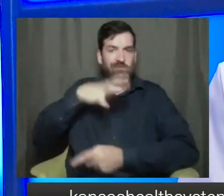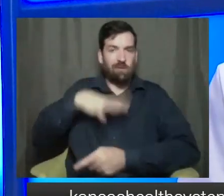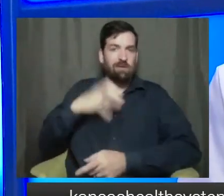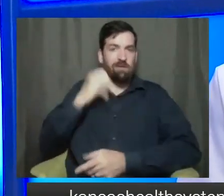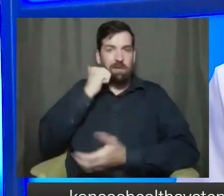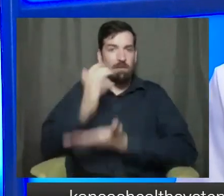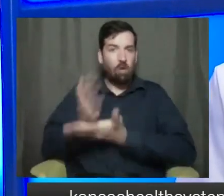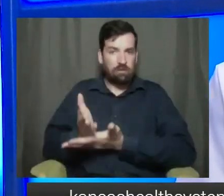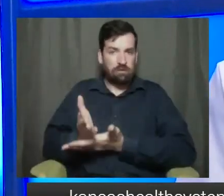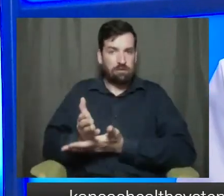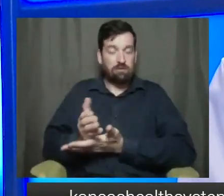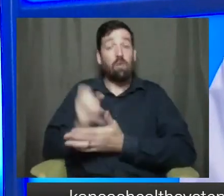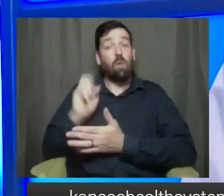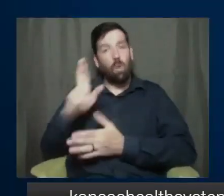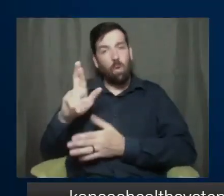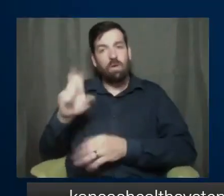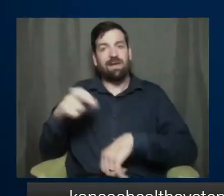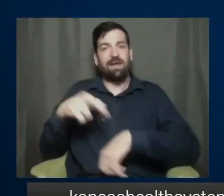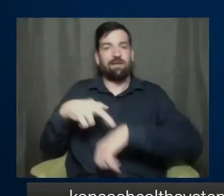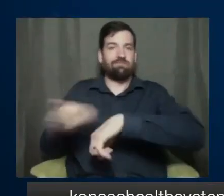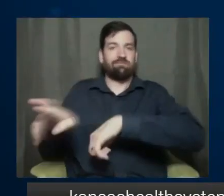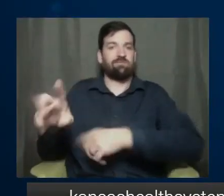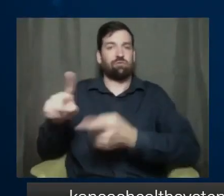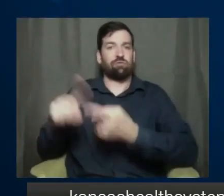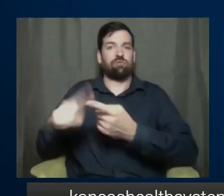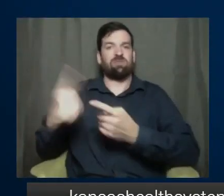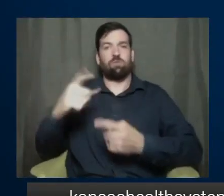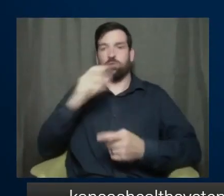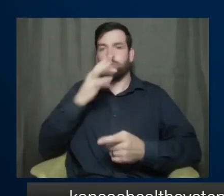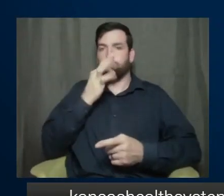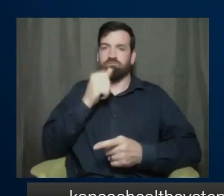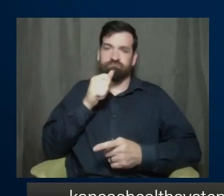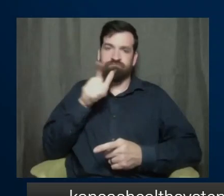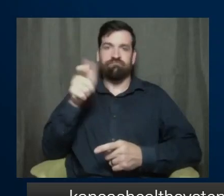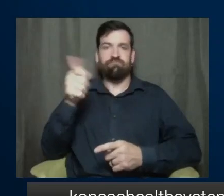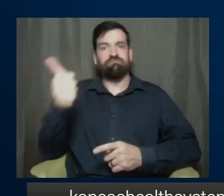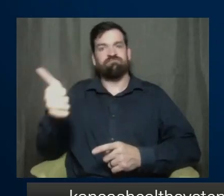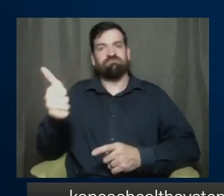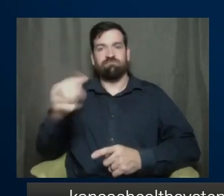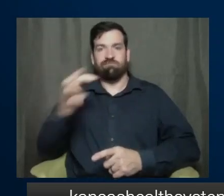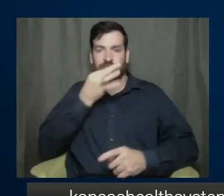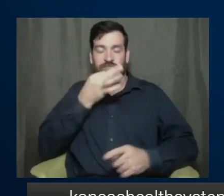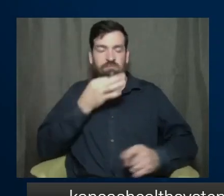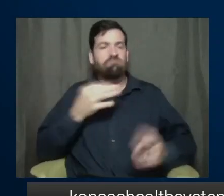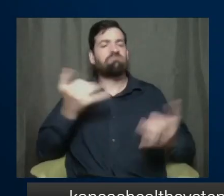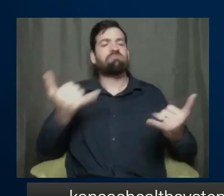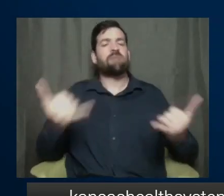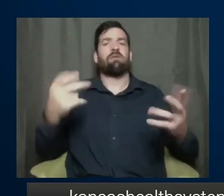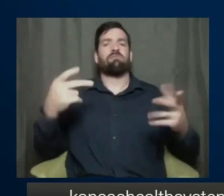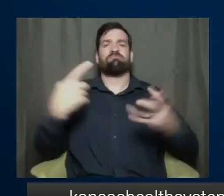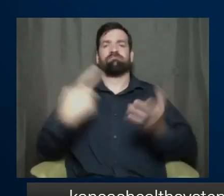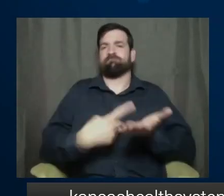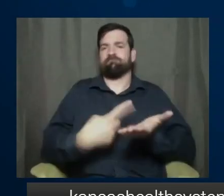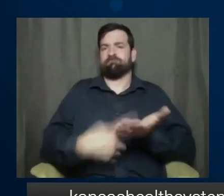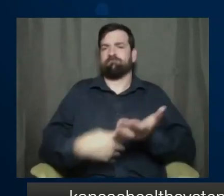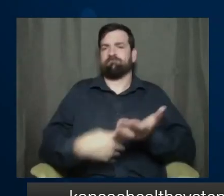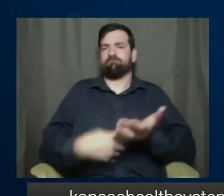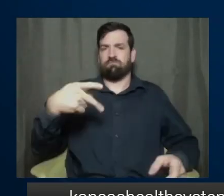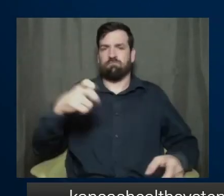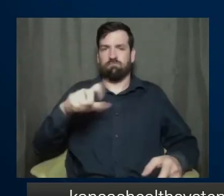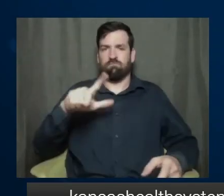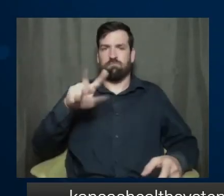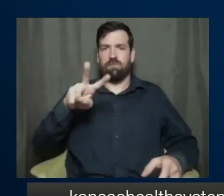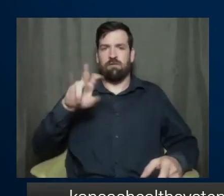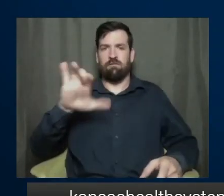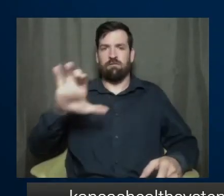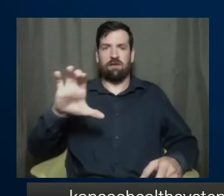get you to someone who is. All right, let's talk about the pelvic floor, the dreaded pelvic floor and the weakened bladder muscles. Tell us what